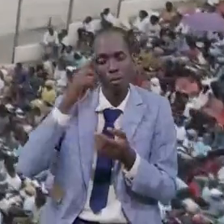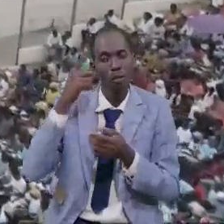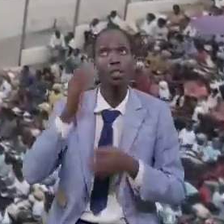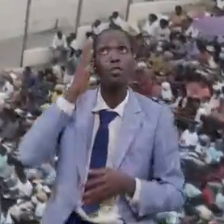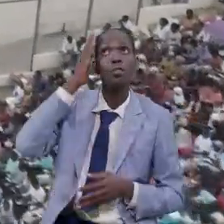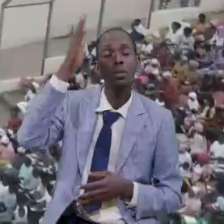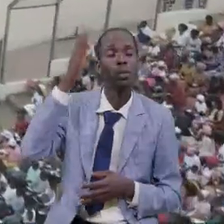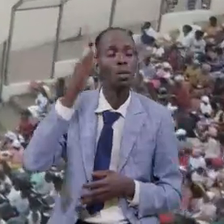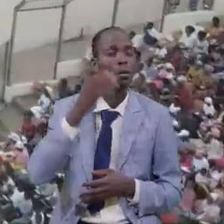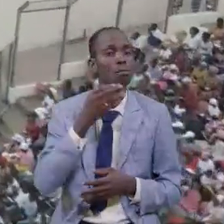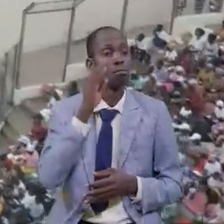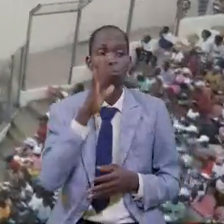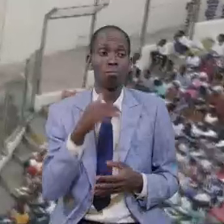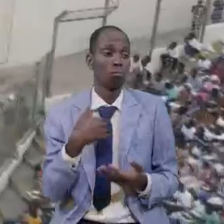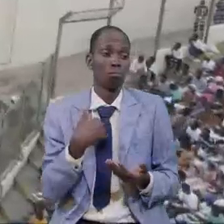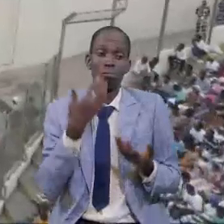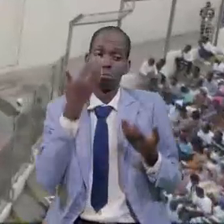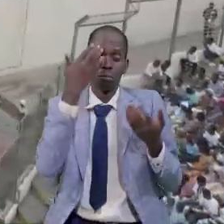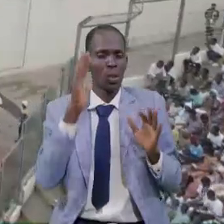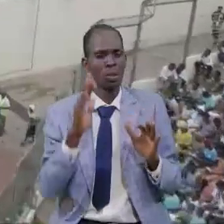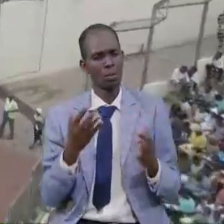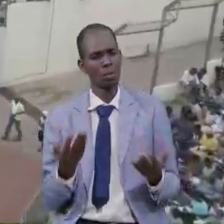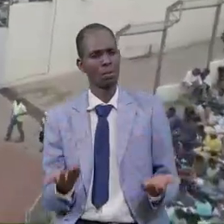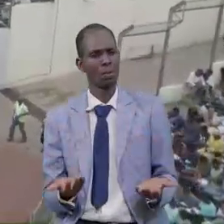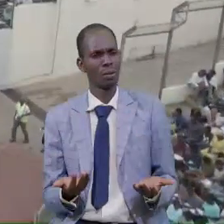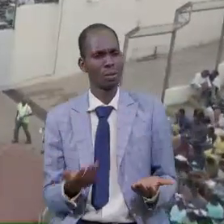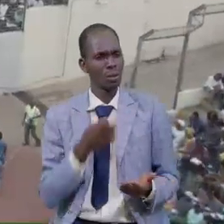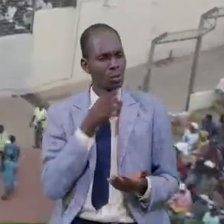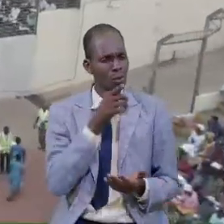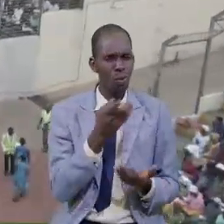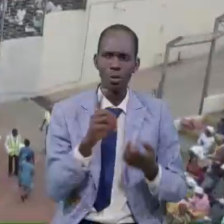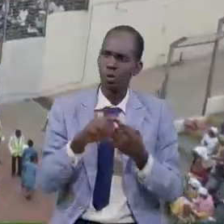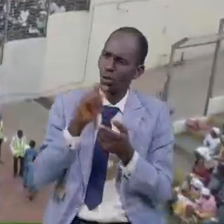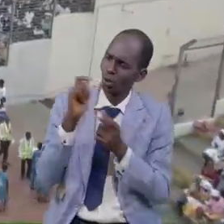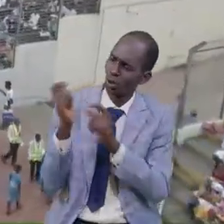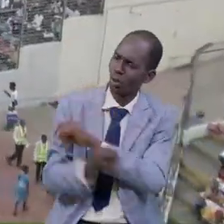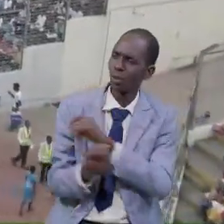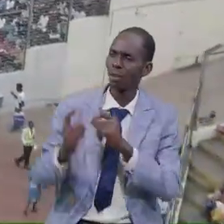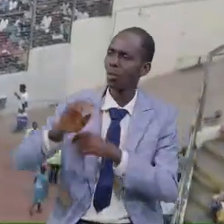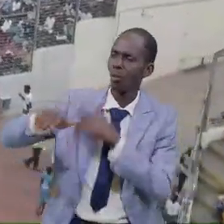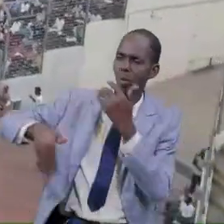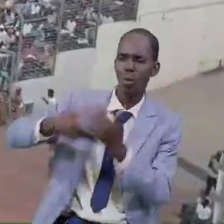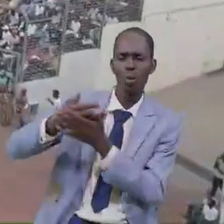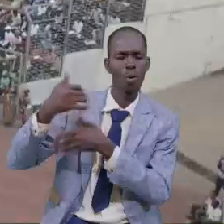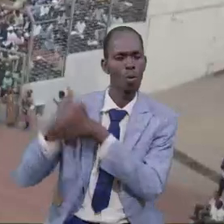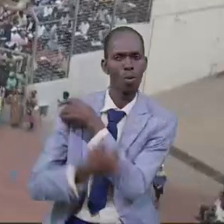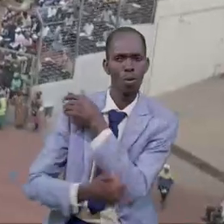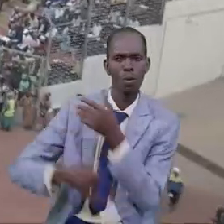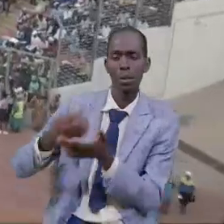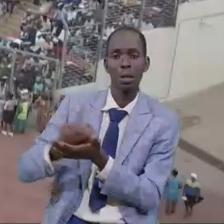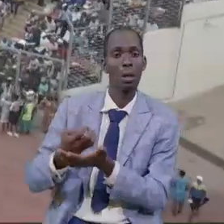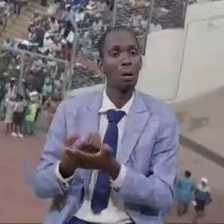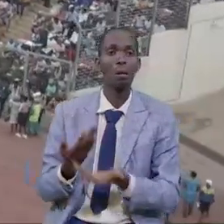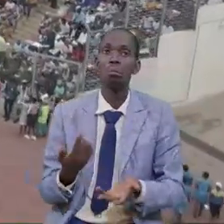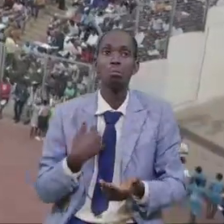I say, you are changing the economy of your whole country. They say, I didn't think of that. Begin